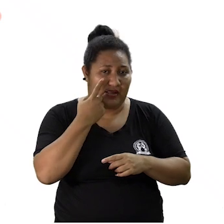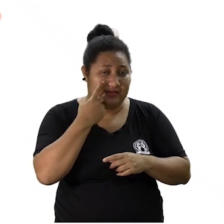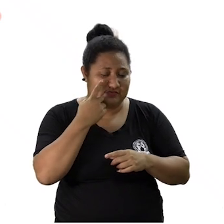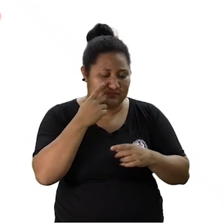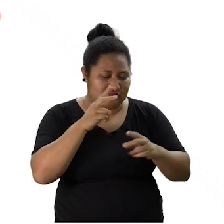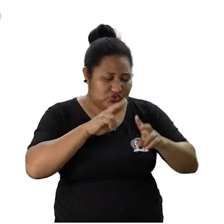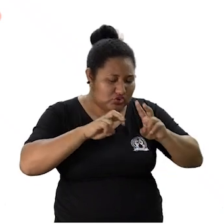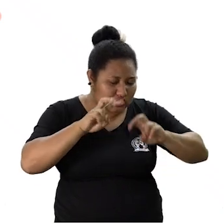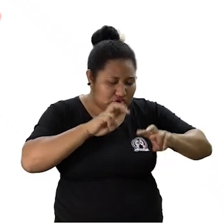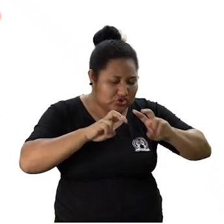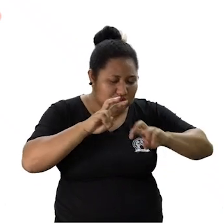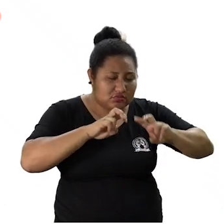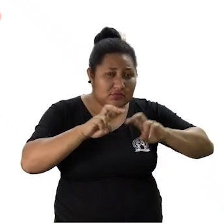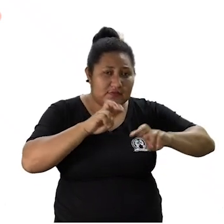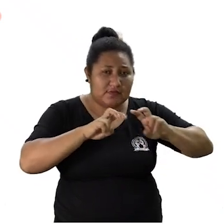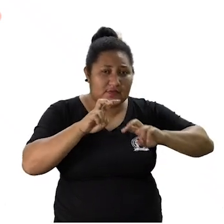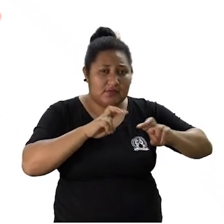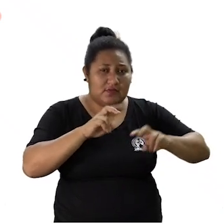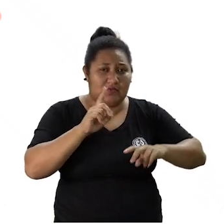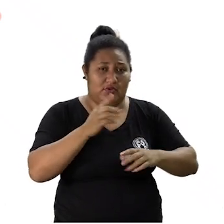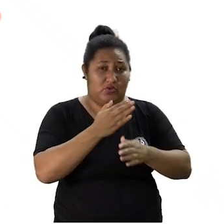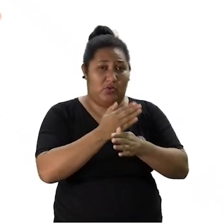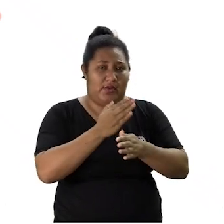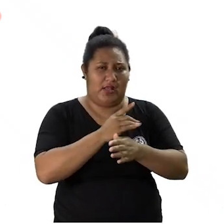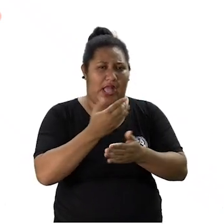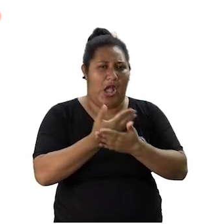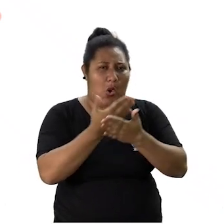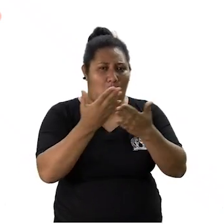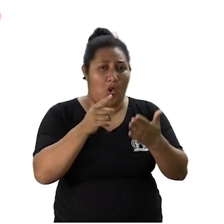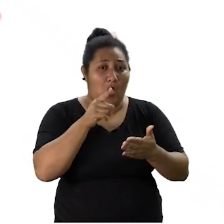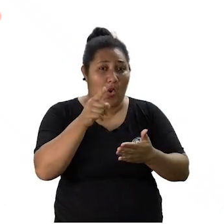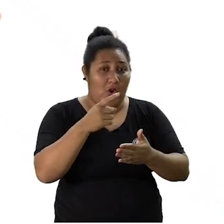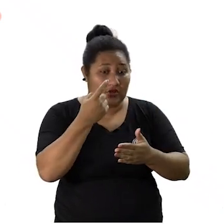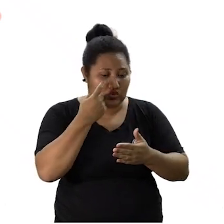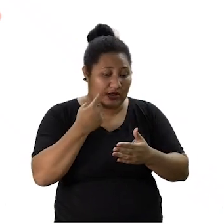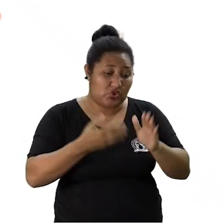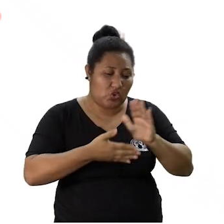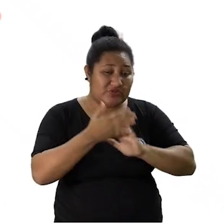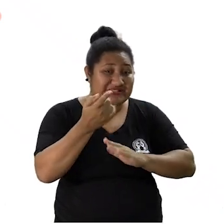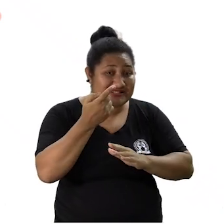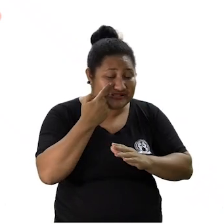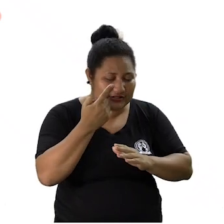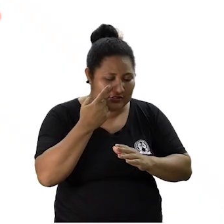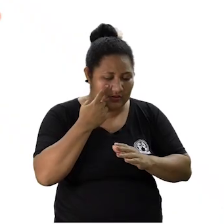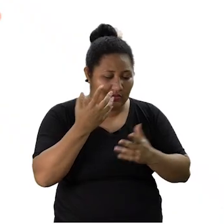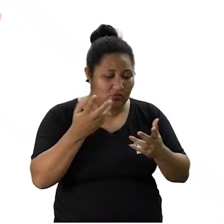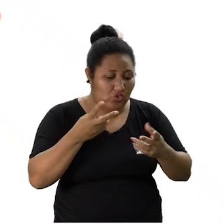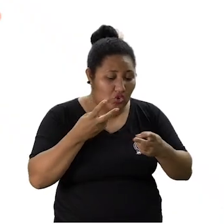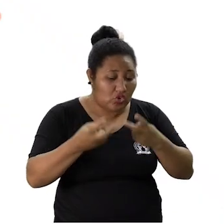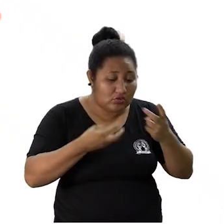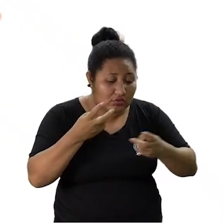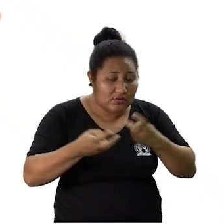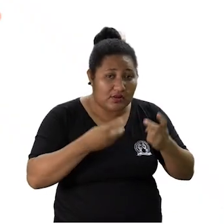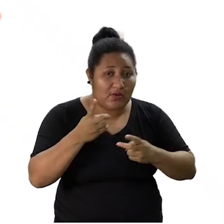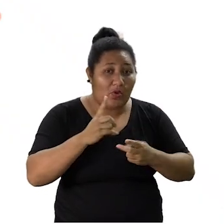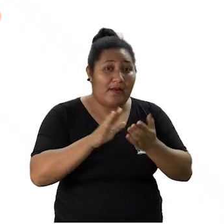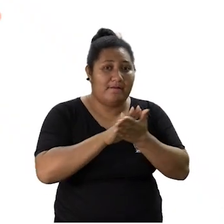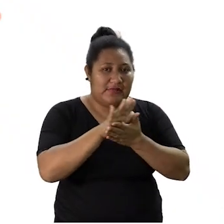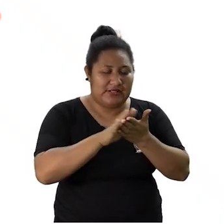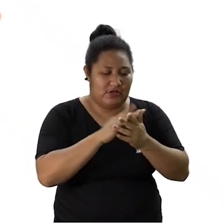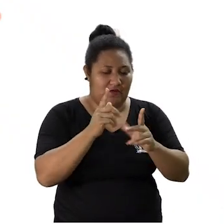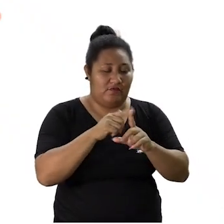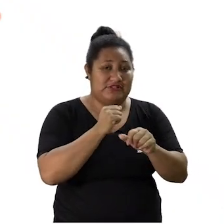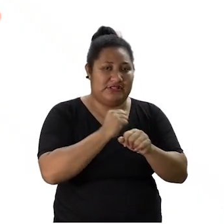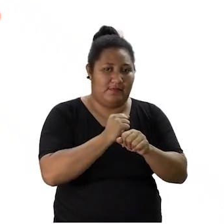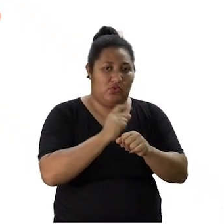research po lau ngaluang. Ala le lau tamwhesa idi no na winga o upu e moswate tainga pe o le